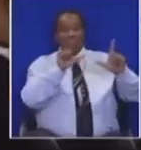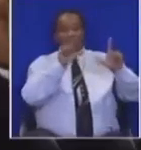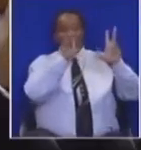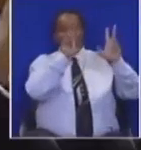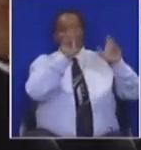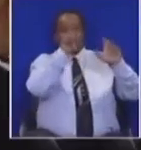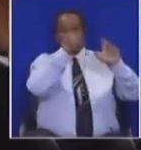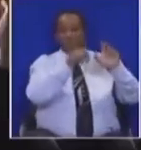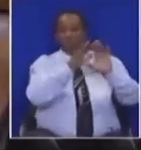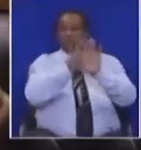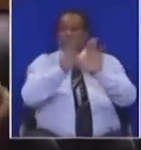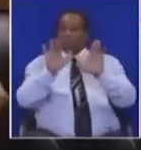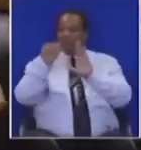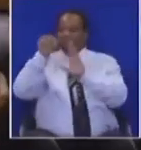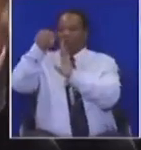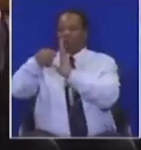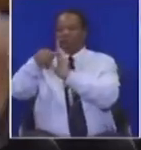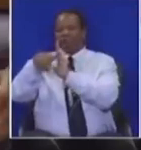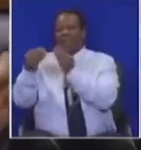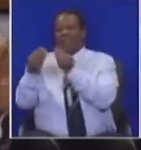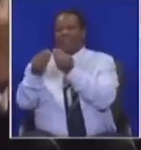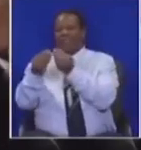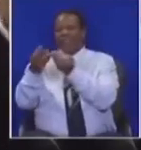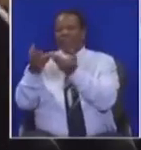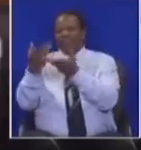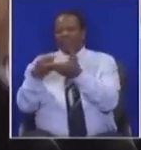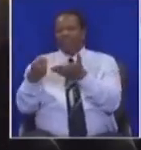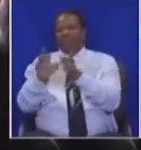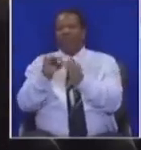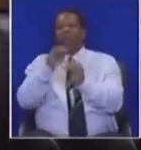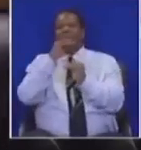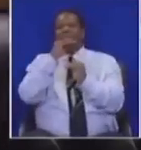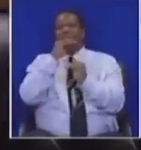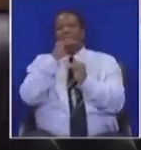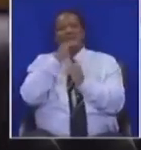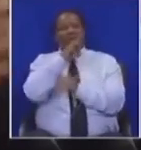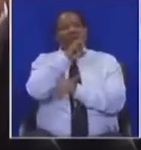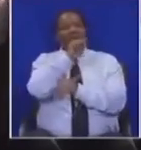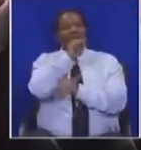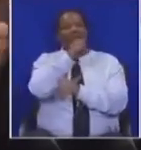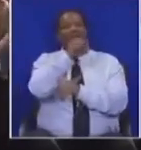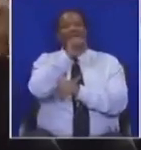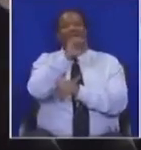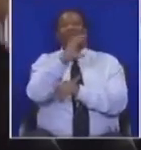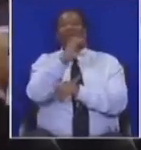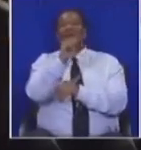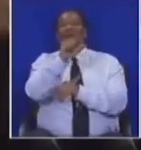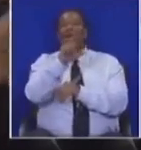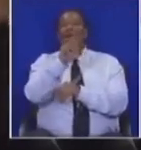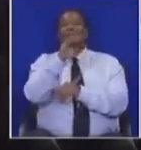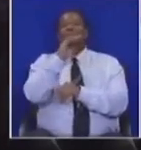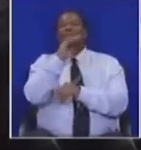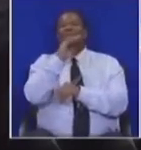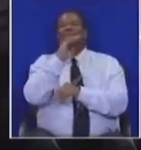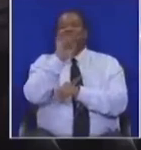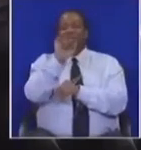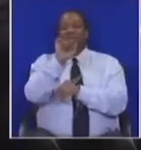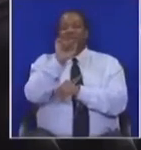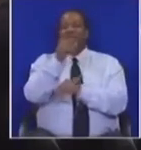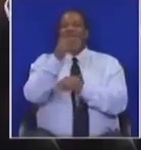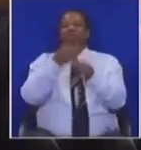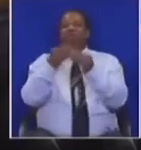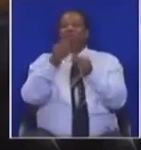Radical economic transformation means you change the economy from the manner in which they are